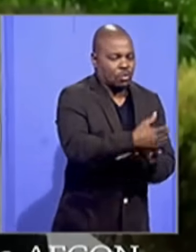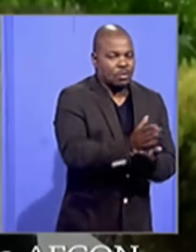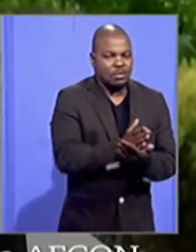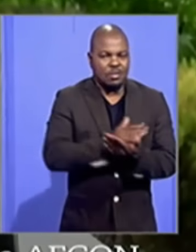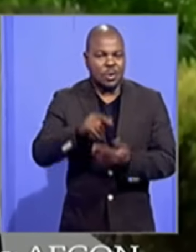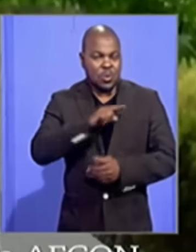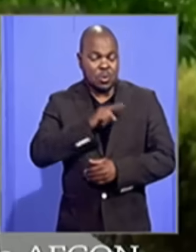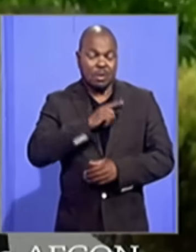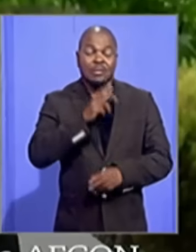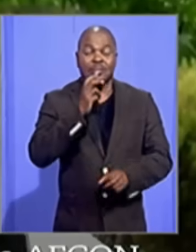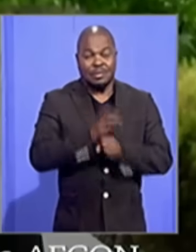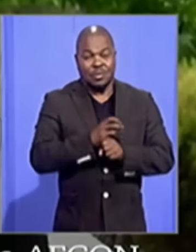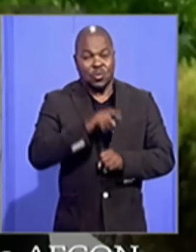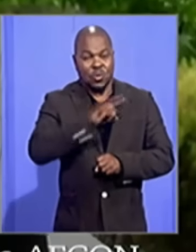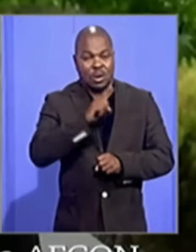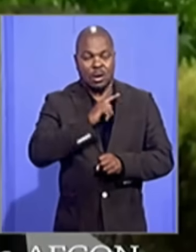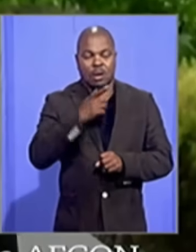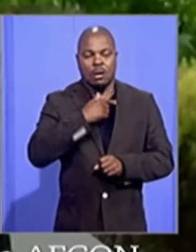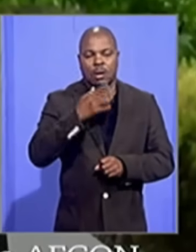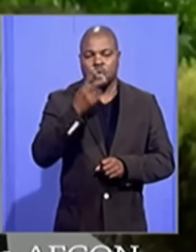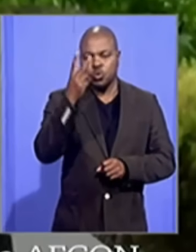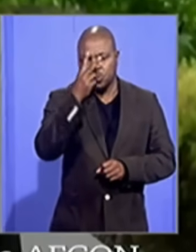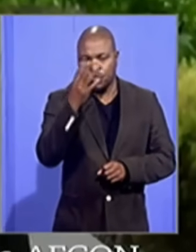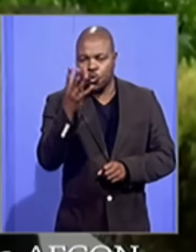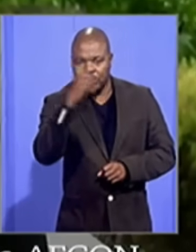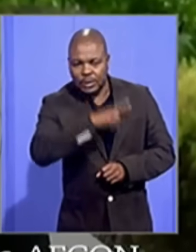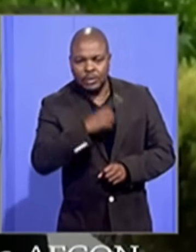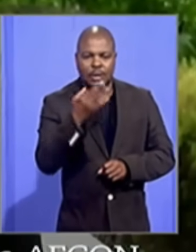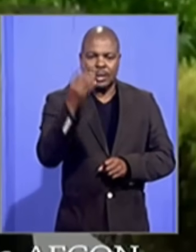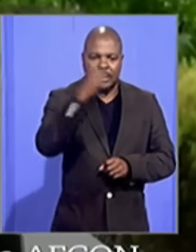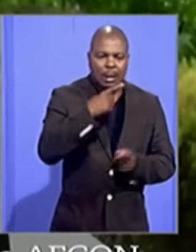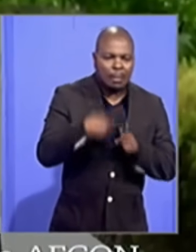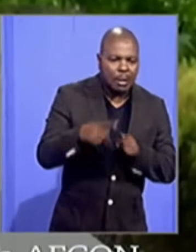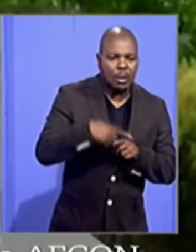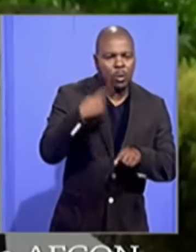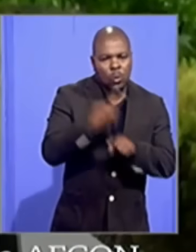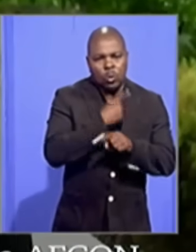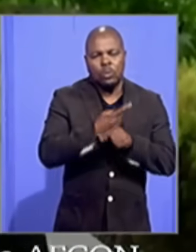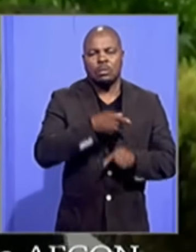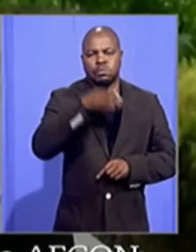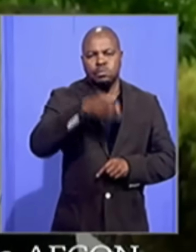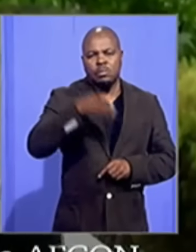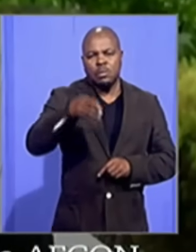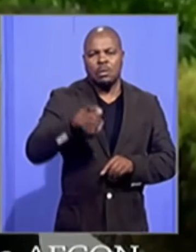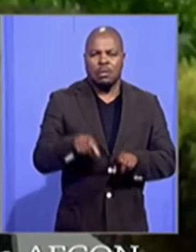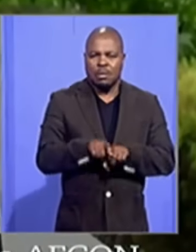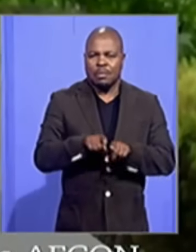tough, you know, having to play every 3-4 days. It's not easy, you know, it's tough, and you're playing high